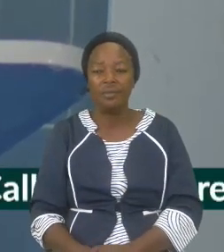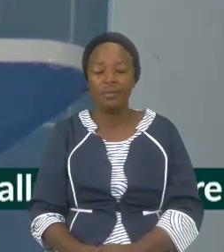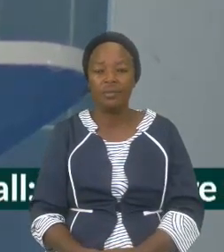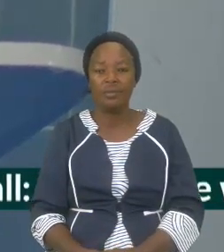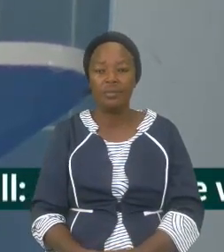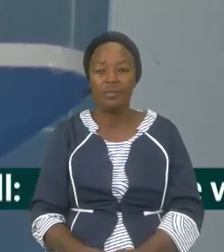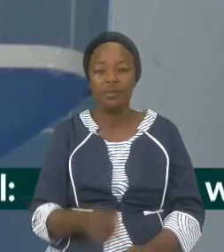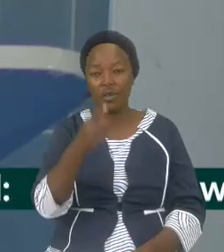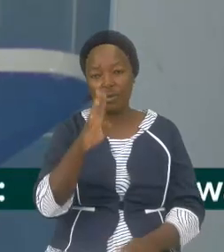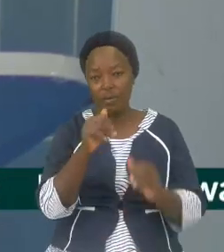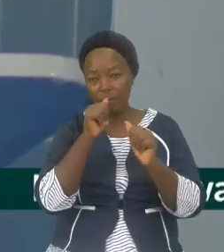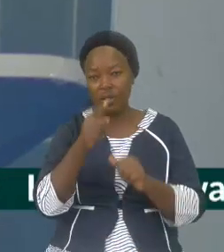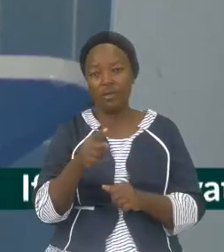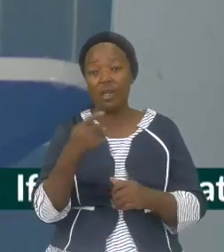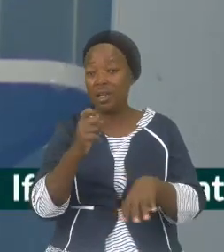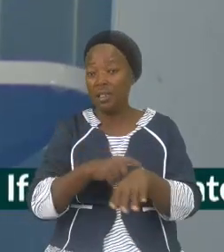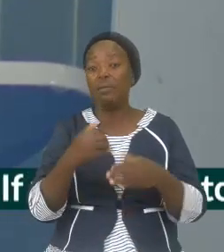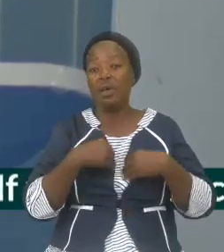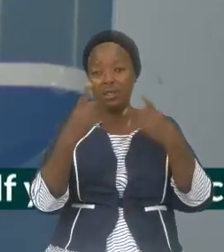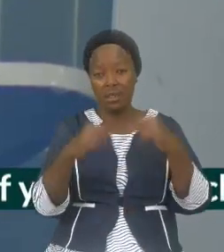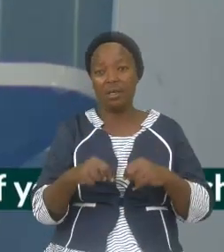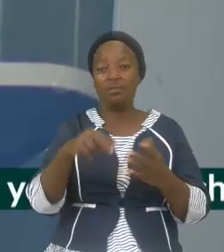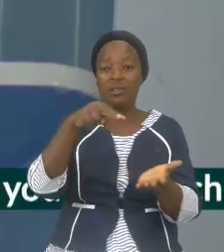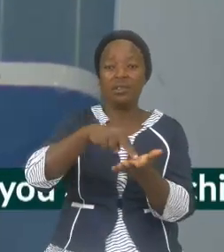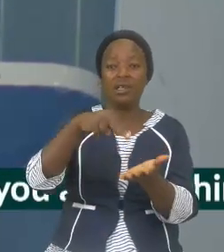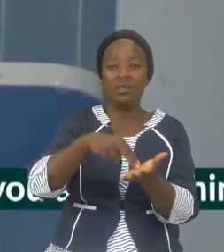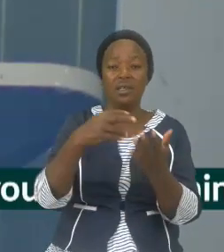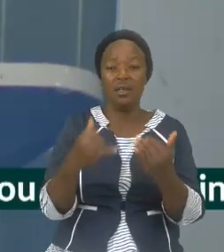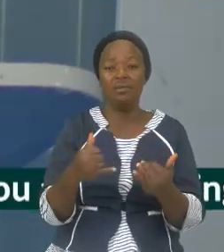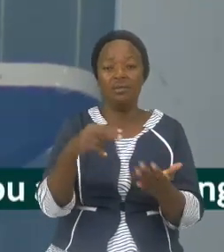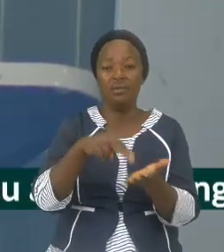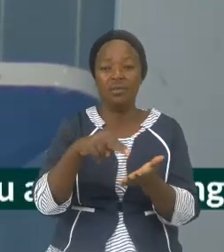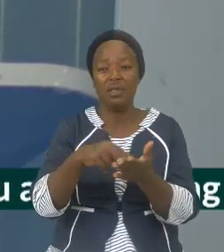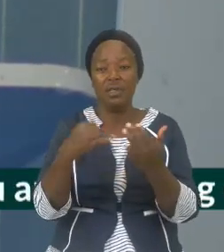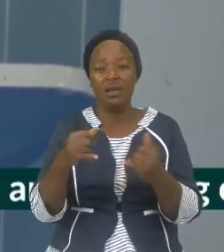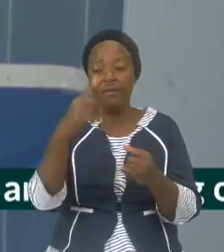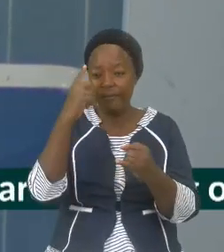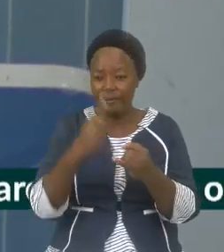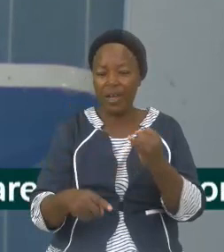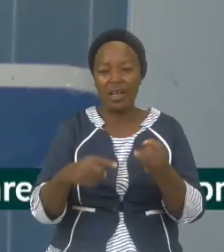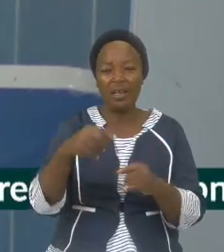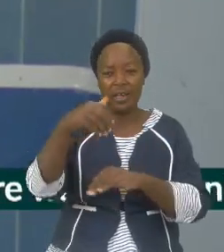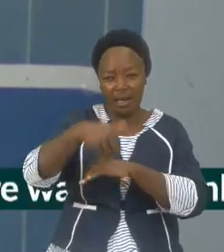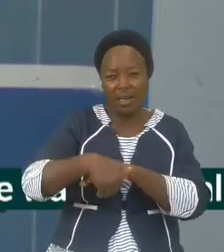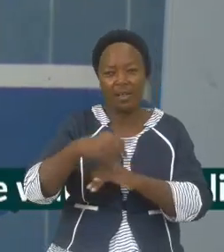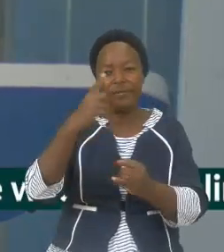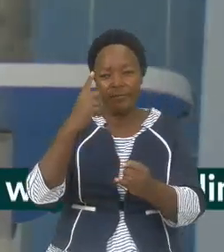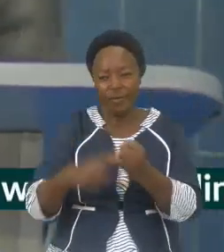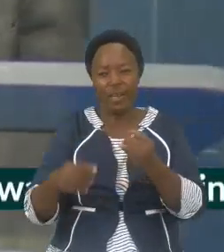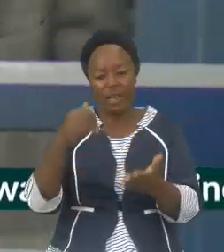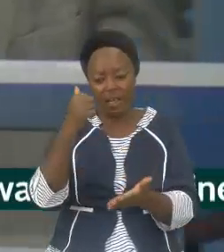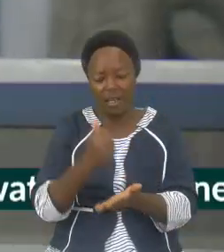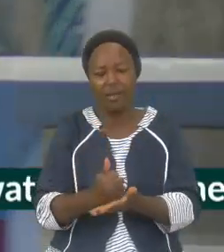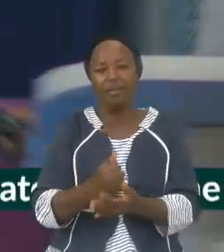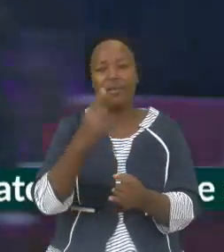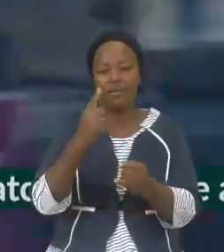God bless you. The time has come. Can you arise now? Final night, final amen, final